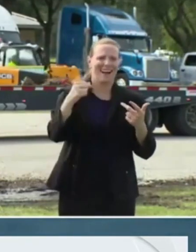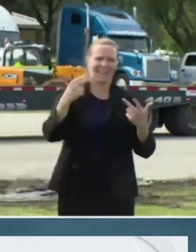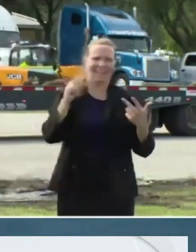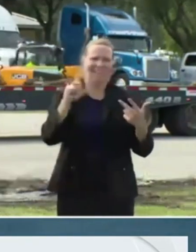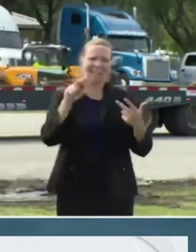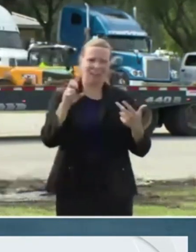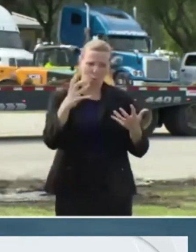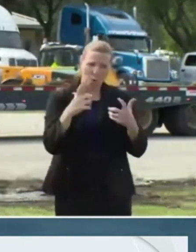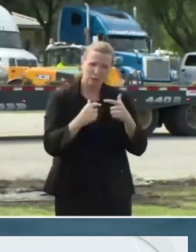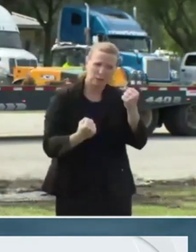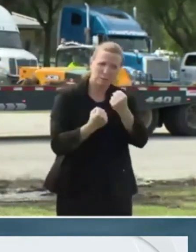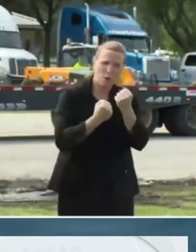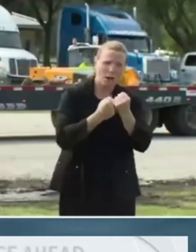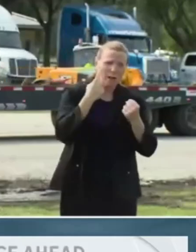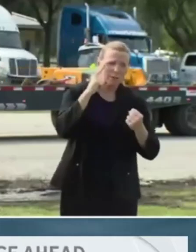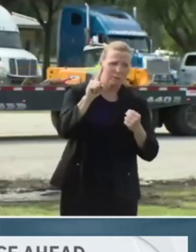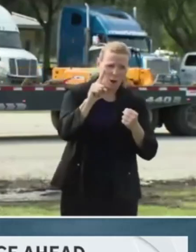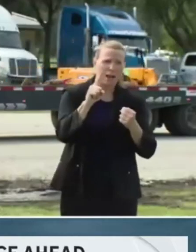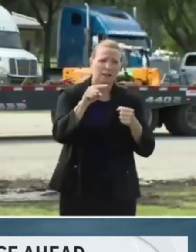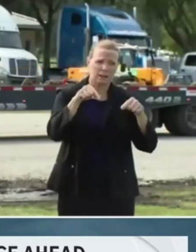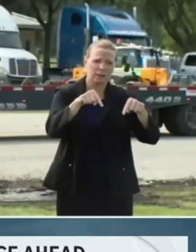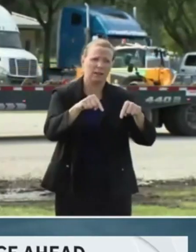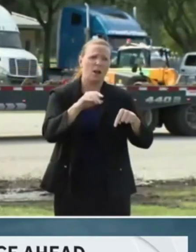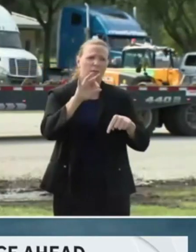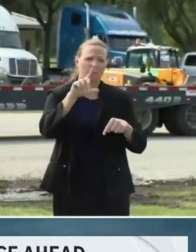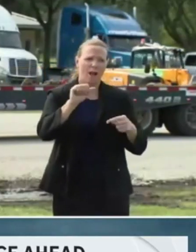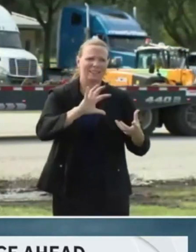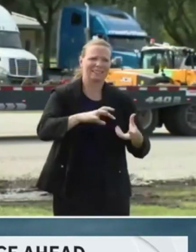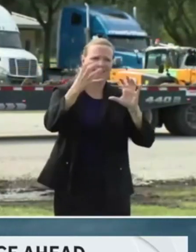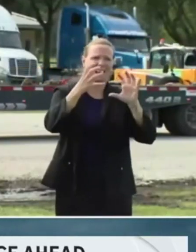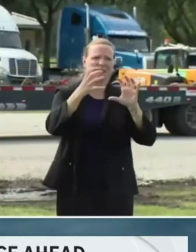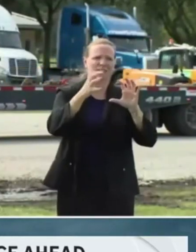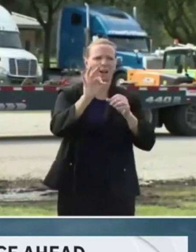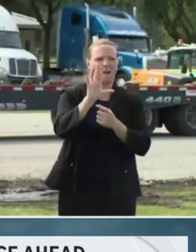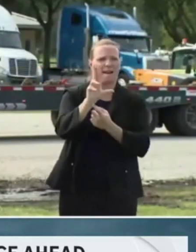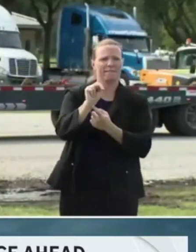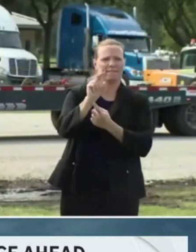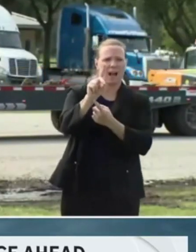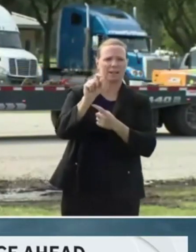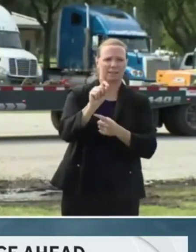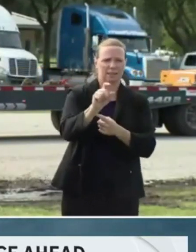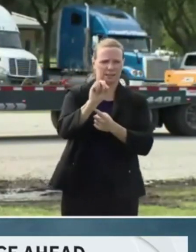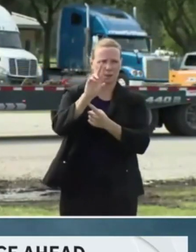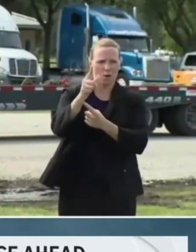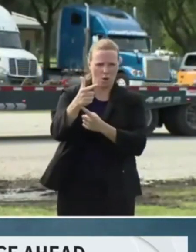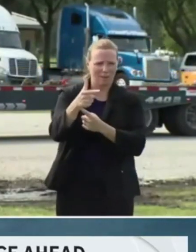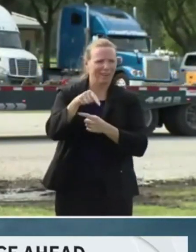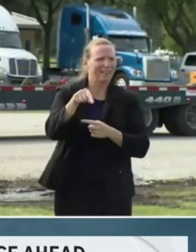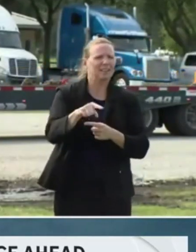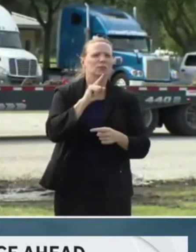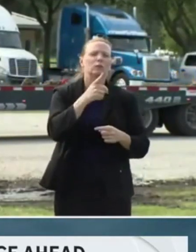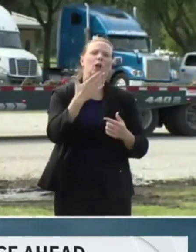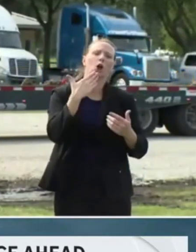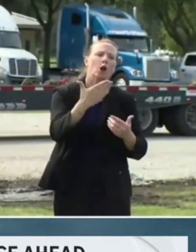Milton, go to floridadisasterfund.org. This is really significant way to help people.